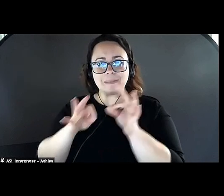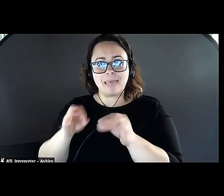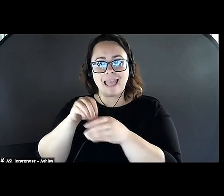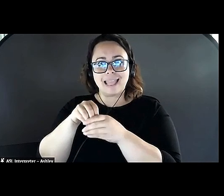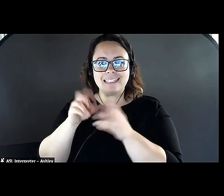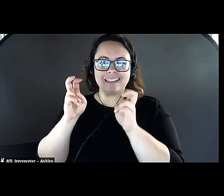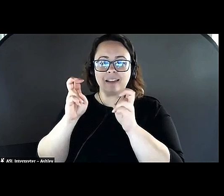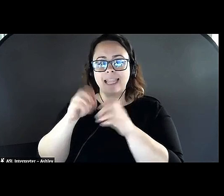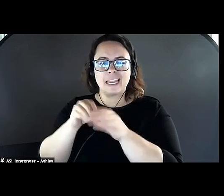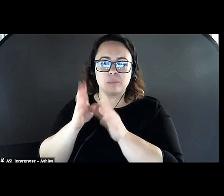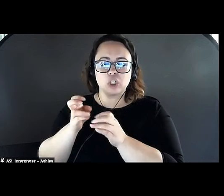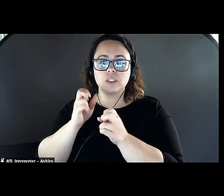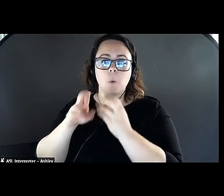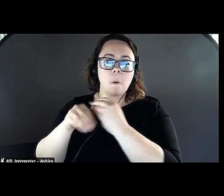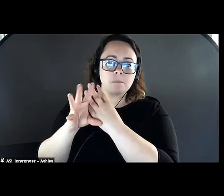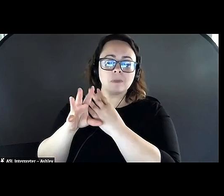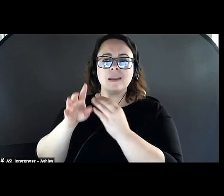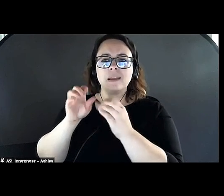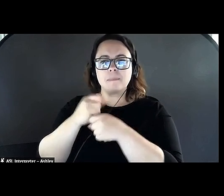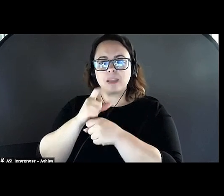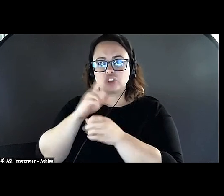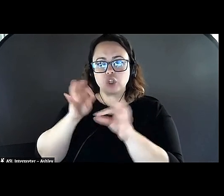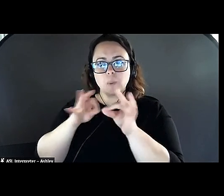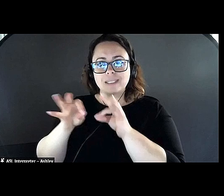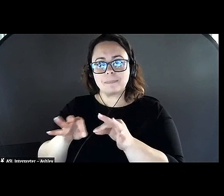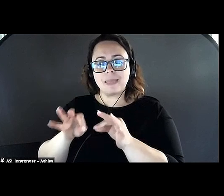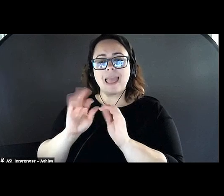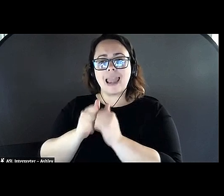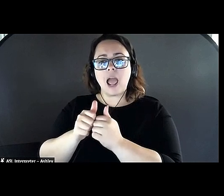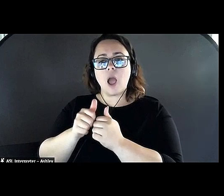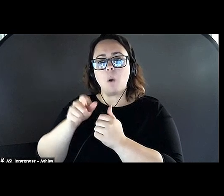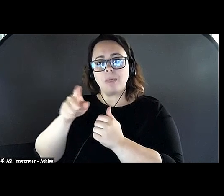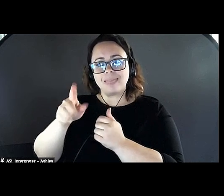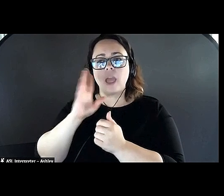your strategy, and make sure they understand it in a way that makes sense to them.